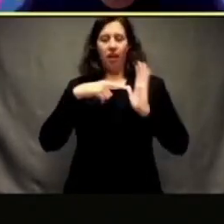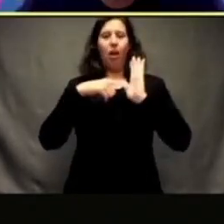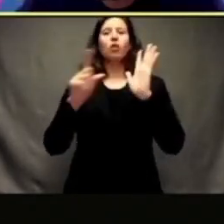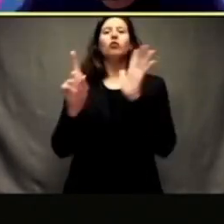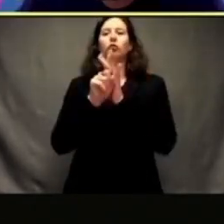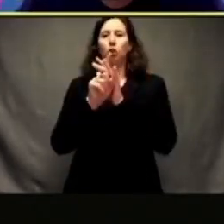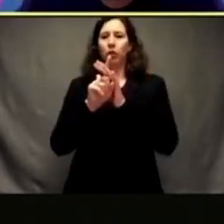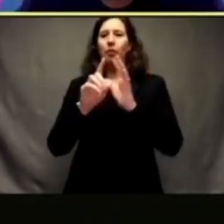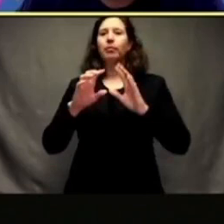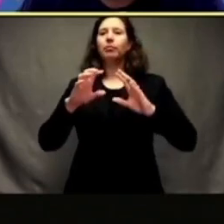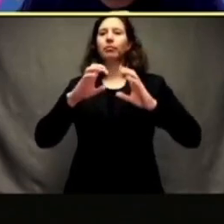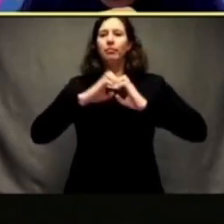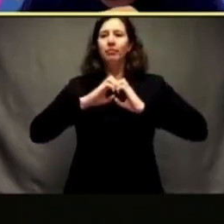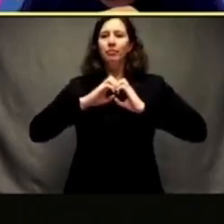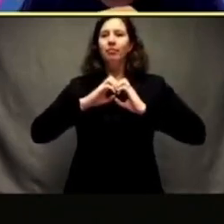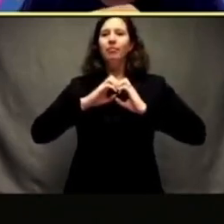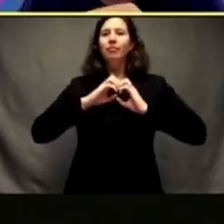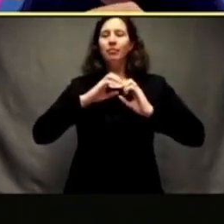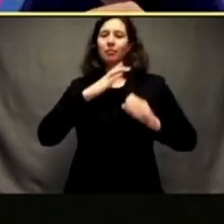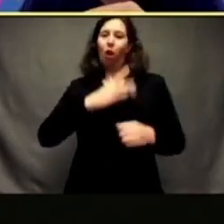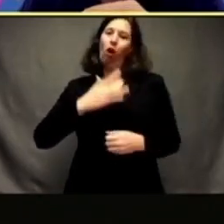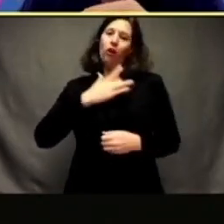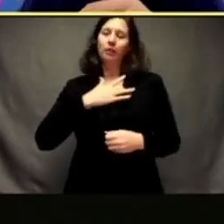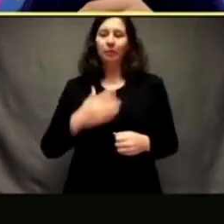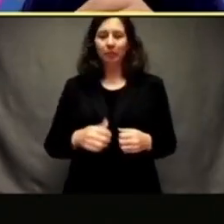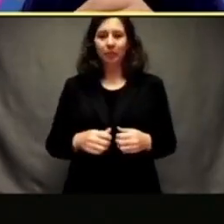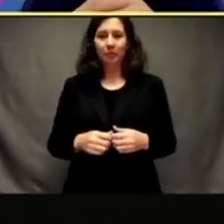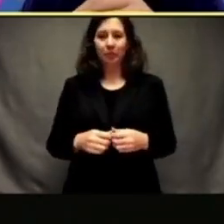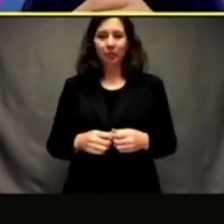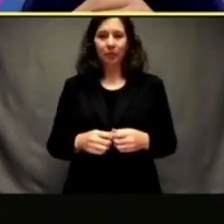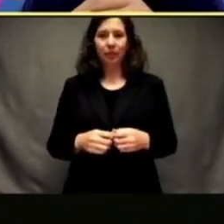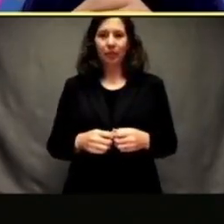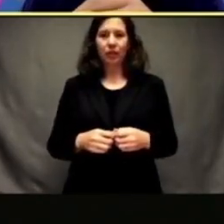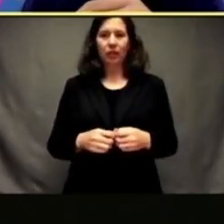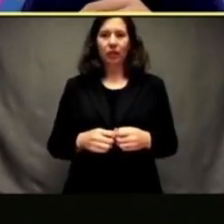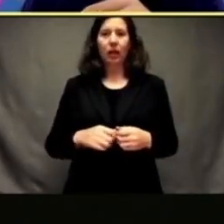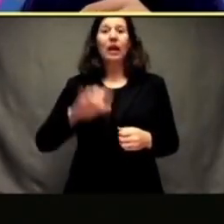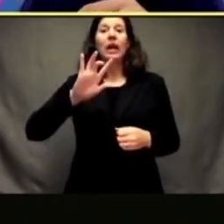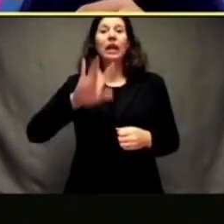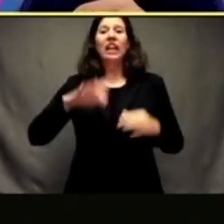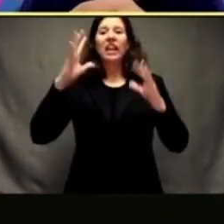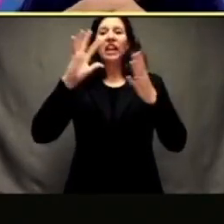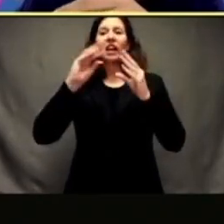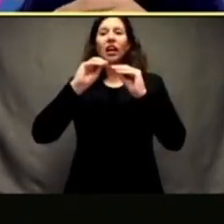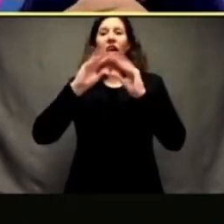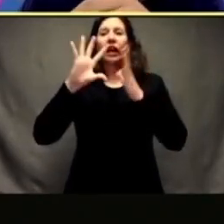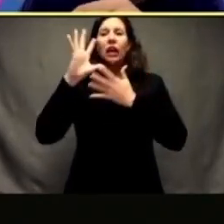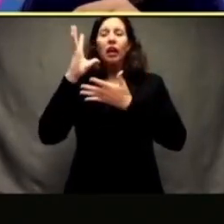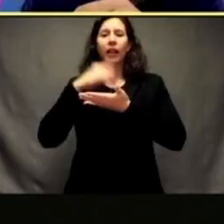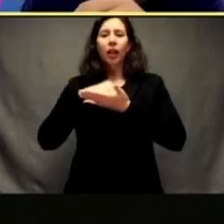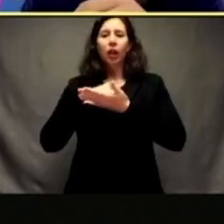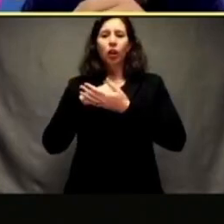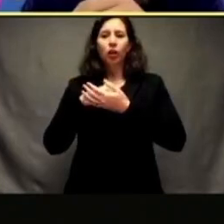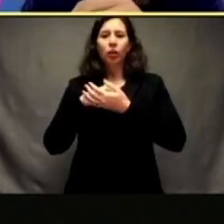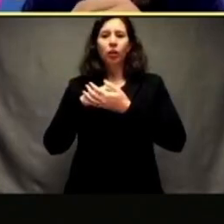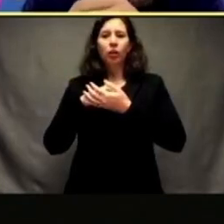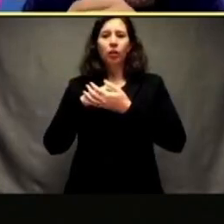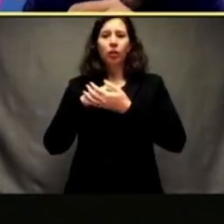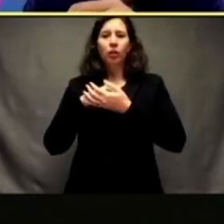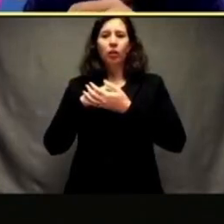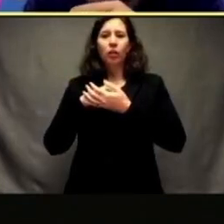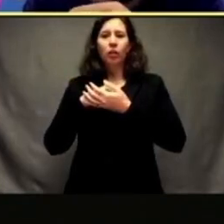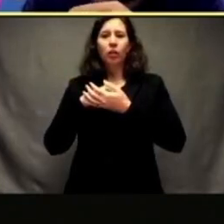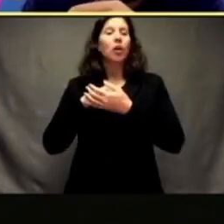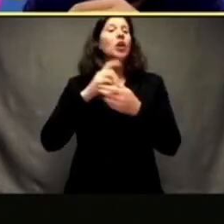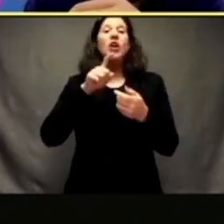Okay, we don't put reset clear display. Maybe beside the display heart,